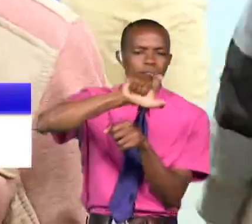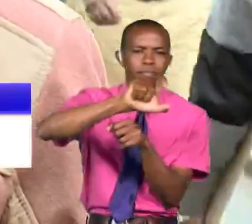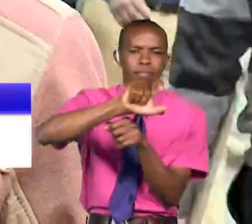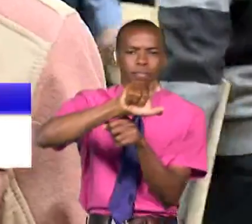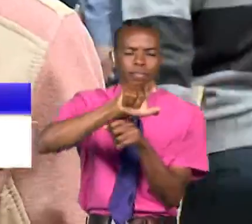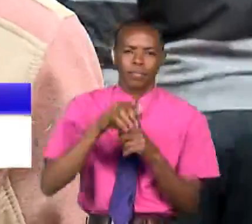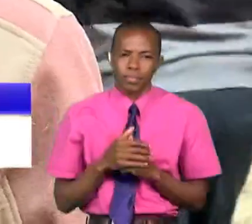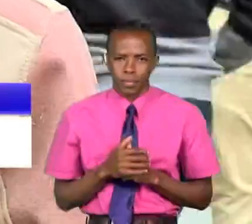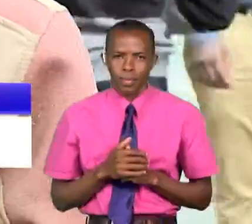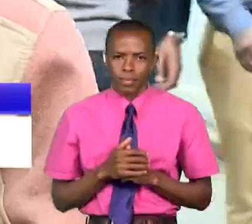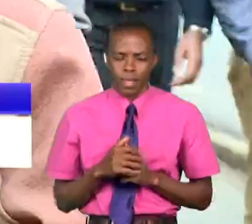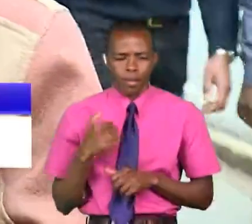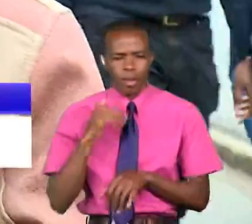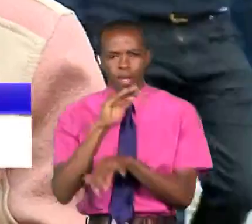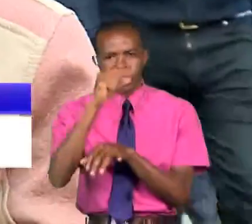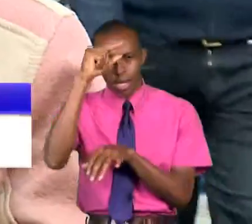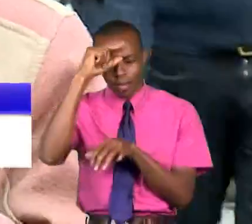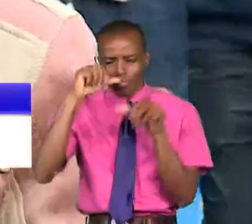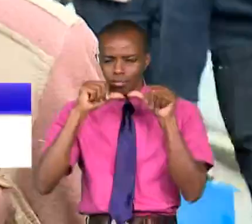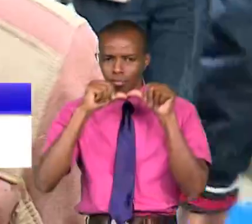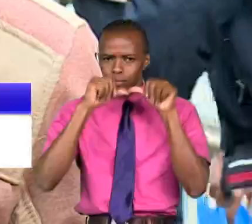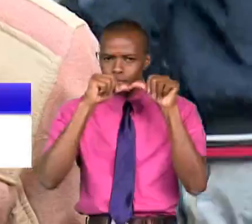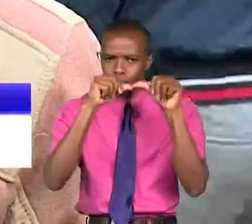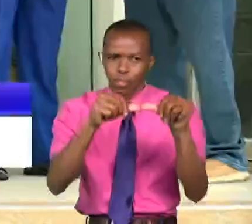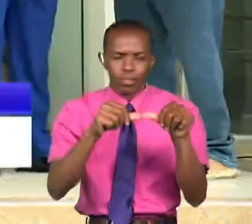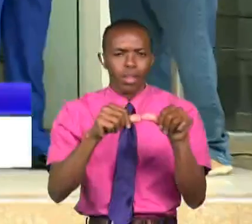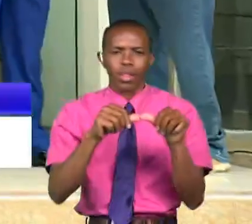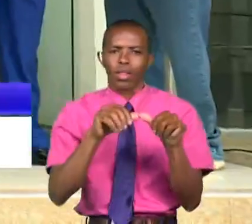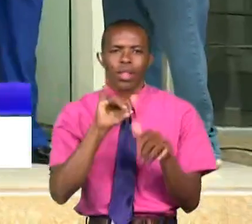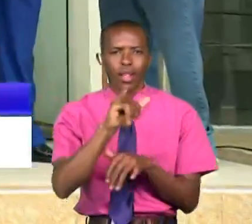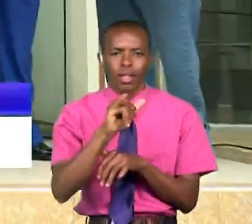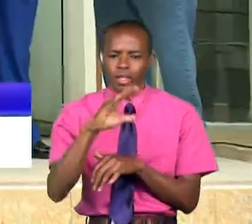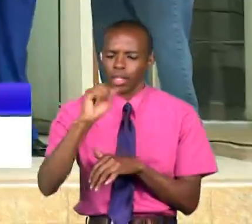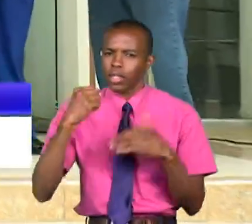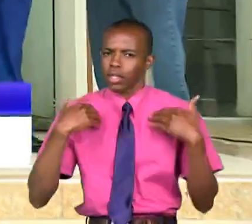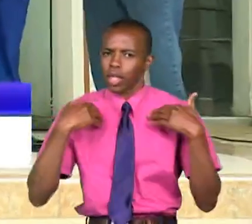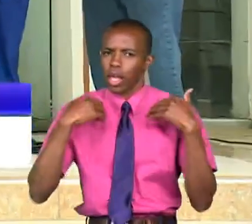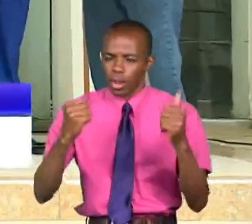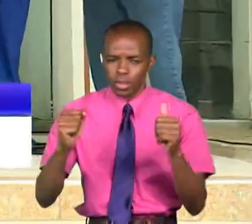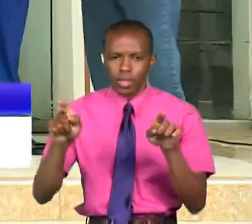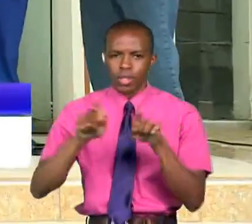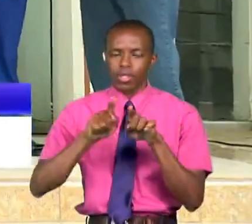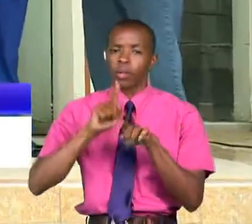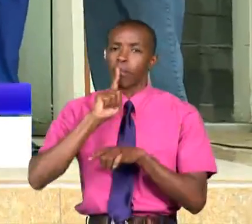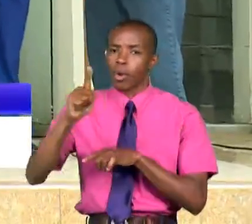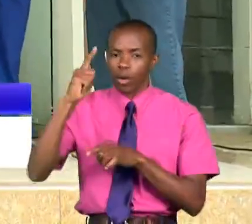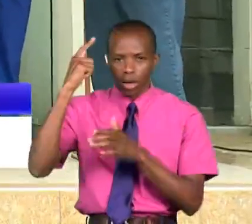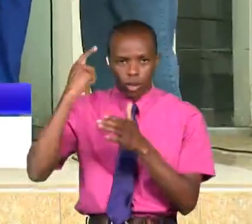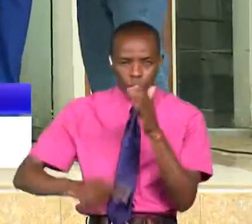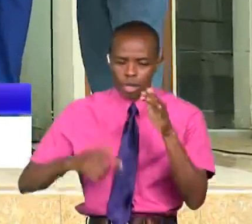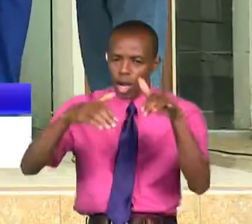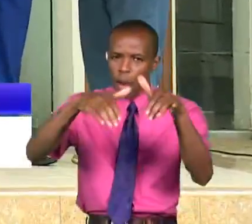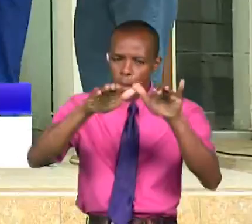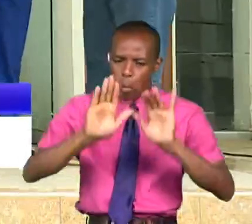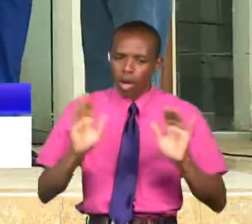virus. Kwa hivyo naomba serikali iendelee vile vile. The Cabinet Secretary has also directed that barriers should